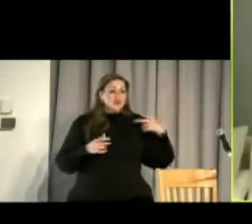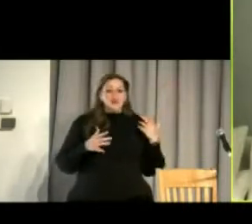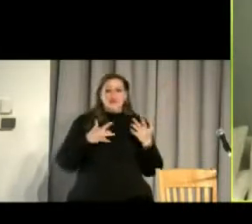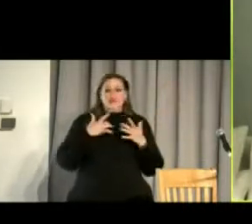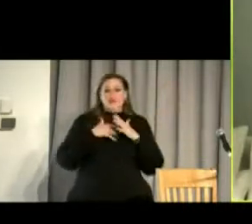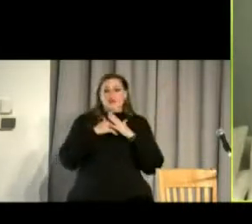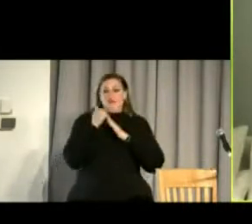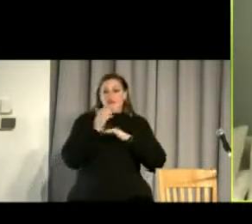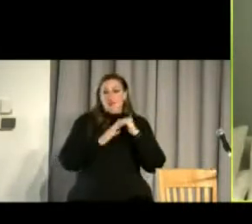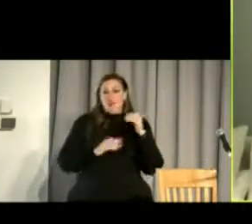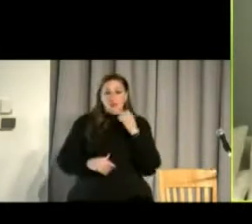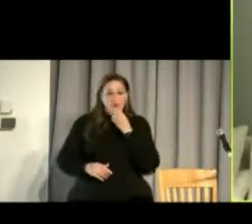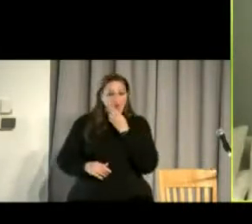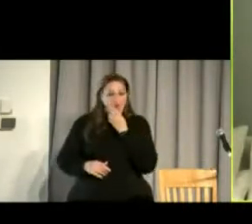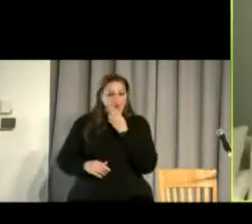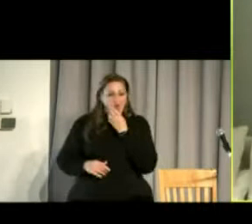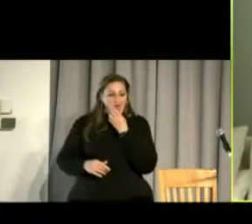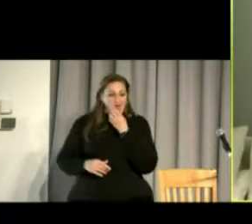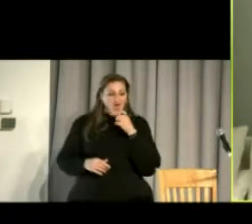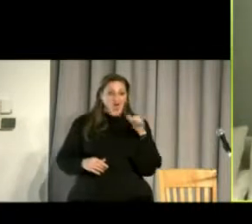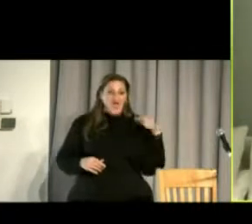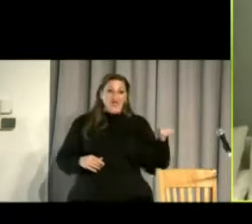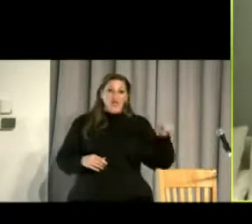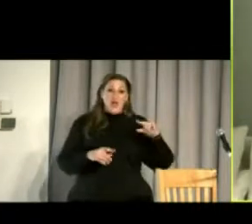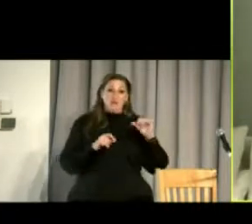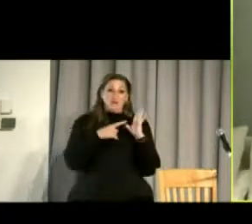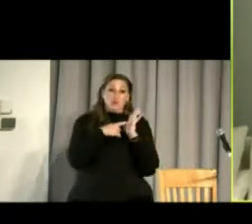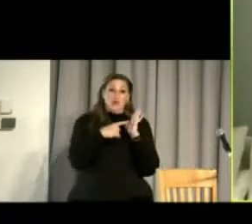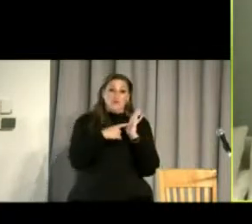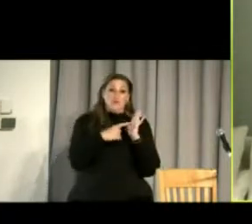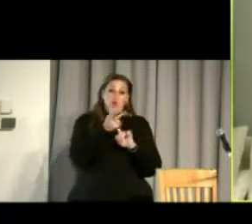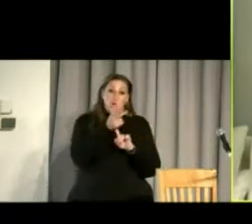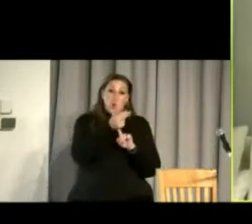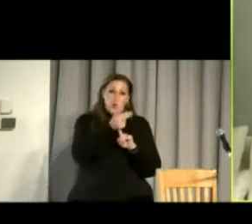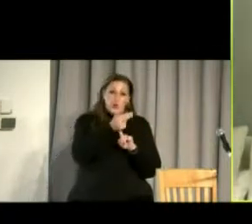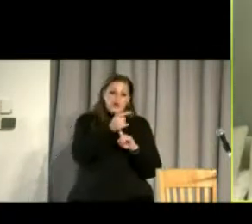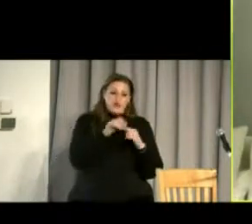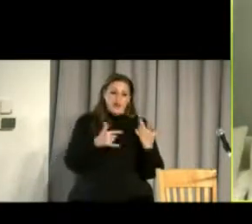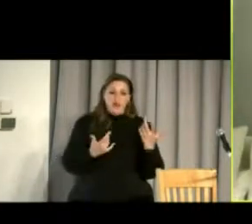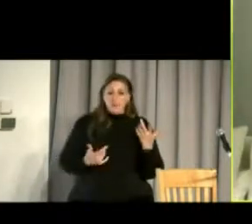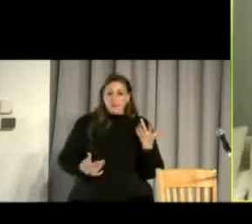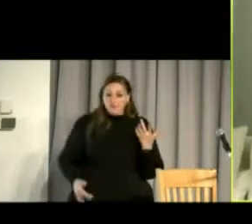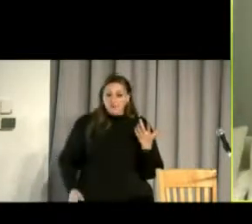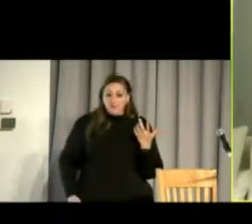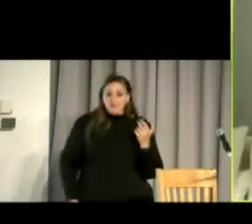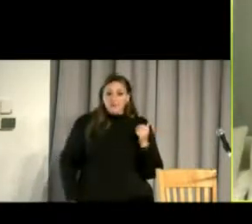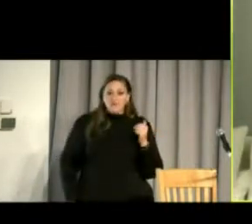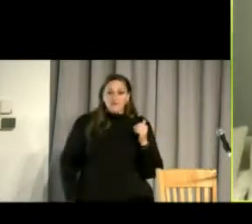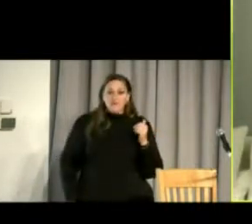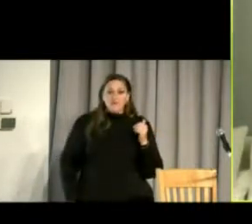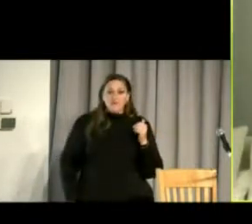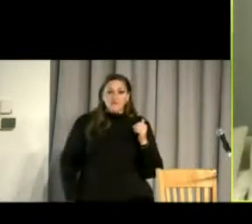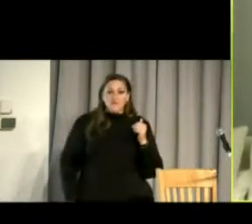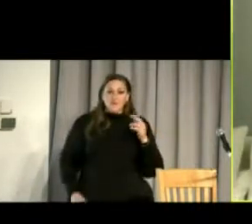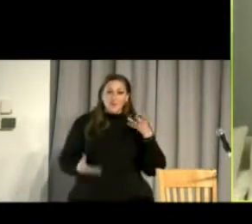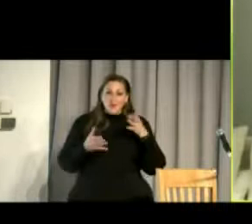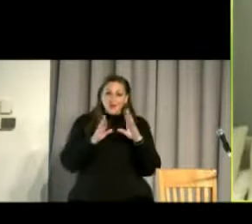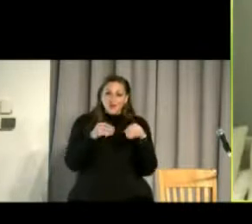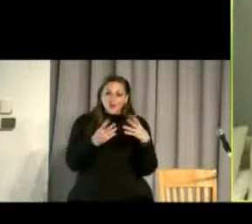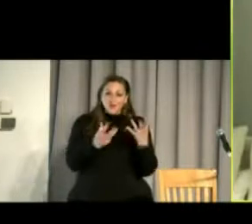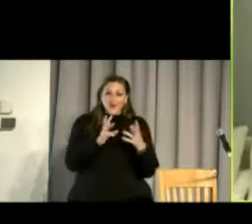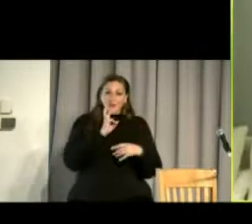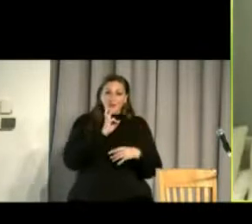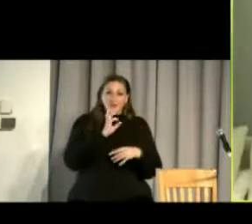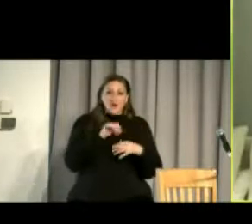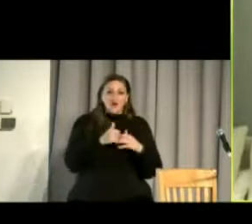comfortable, right? Or they were able to afford hotels that had somehow figured out ways to provide water or